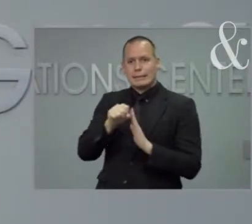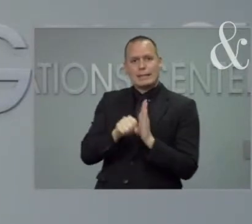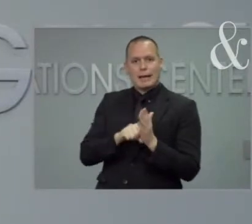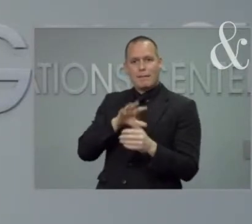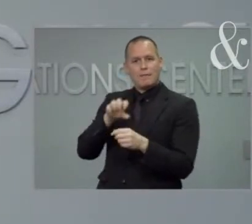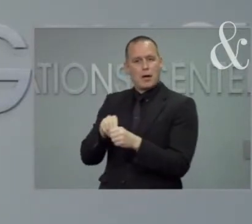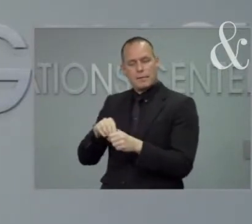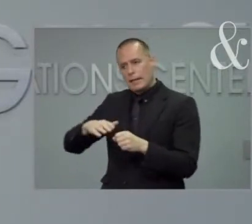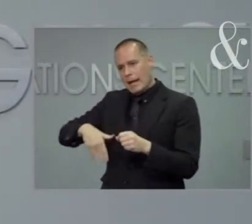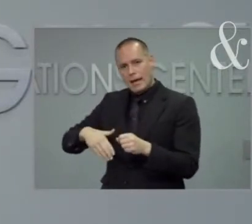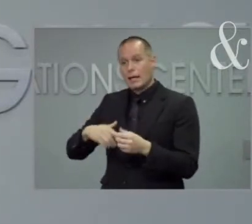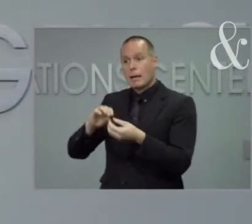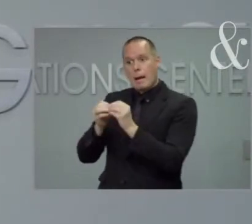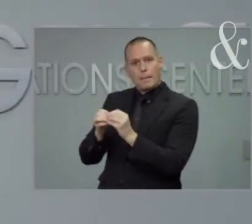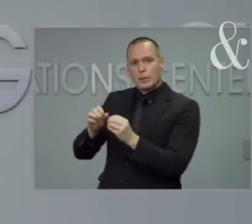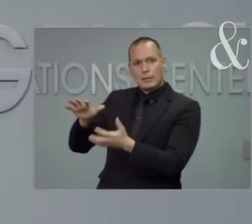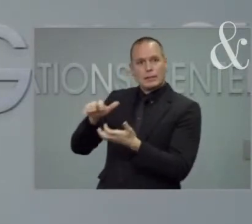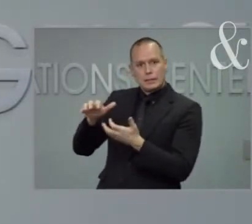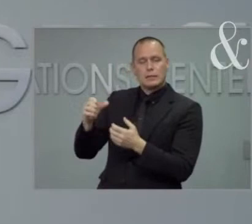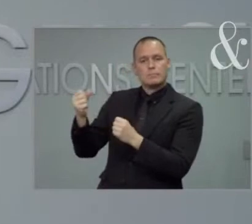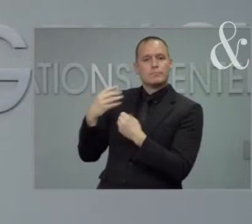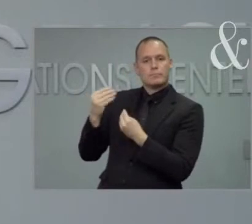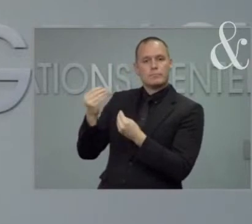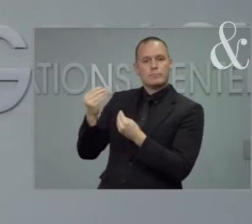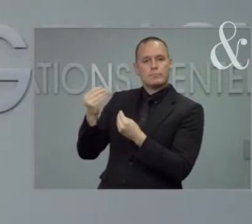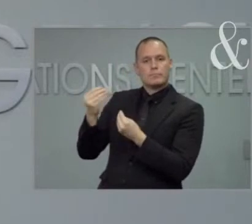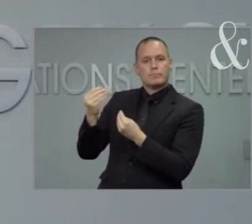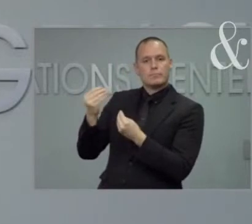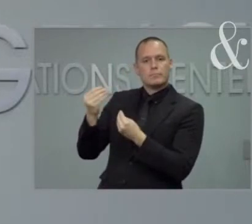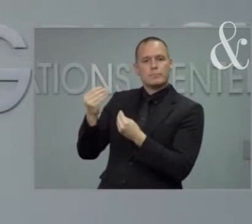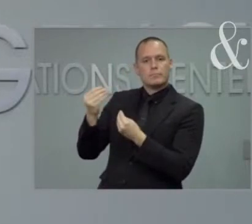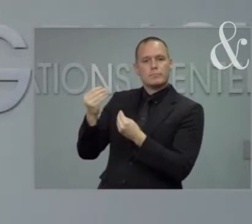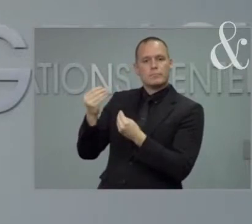yet into in terms of how much they're vaccinating. So I would say